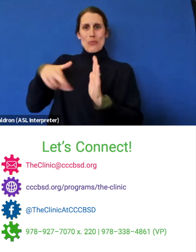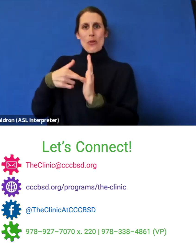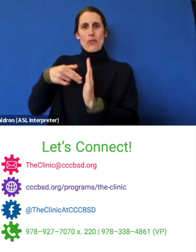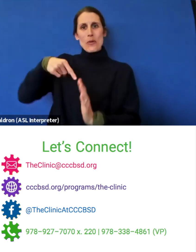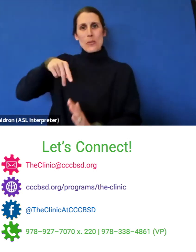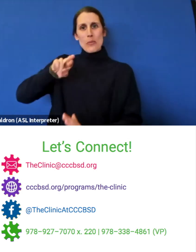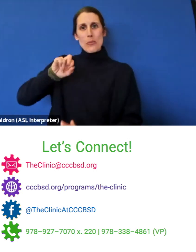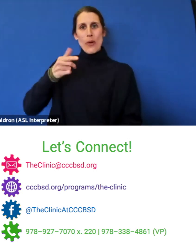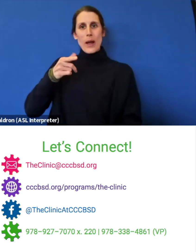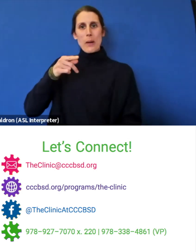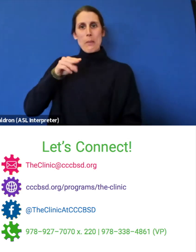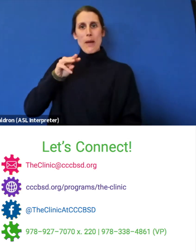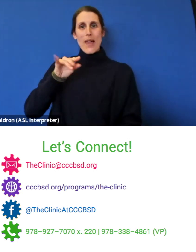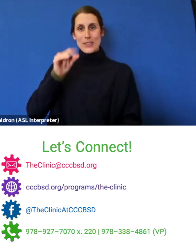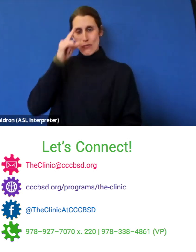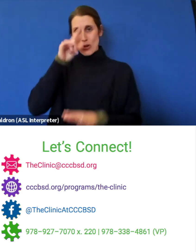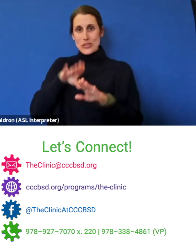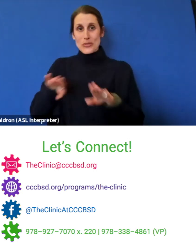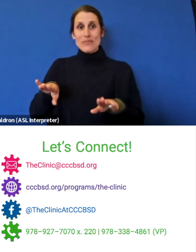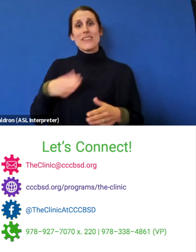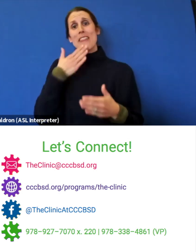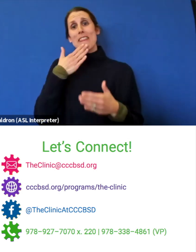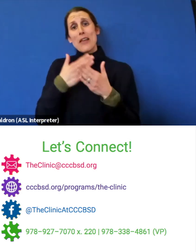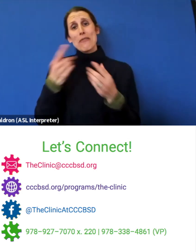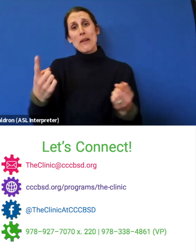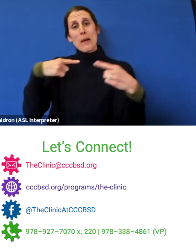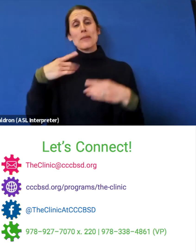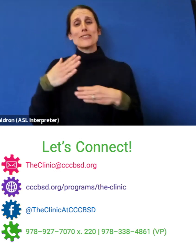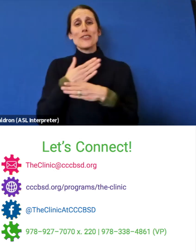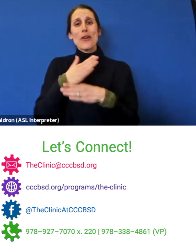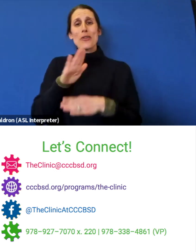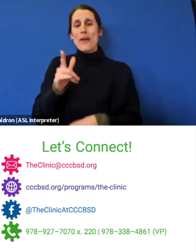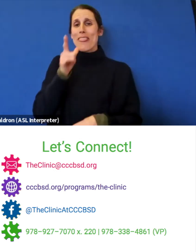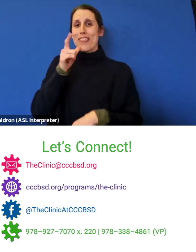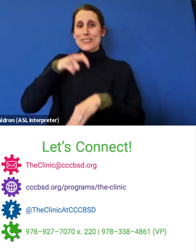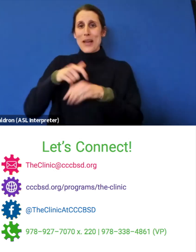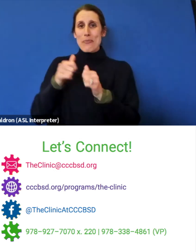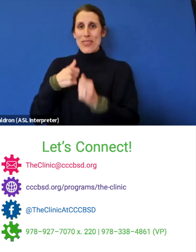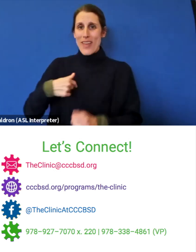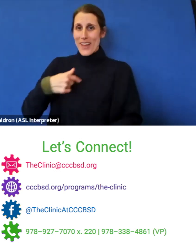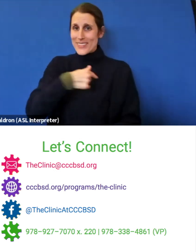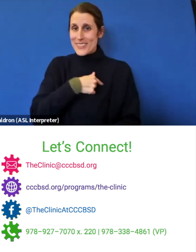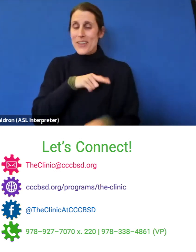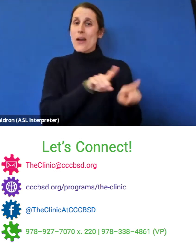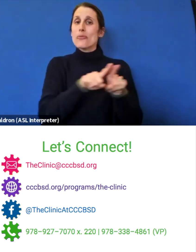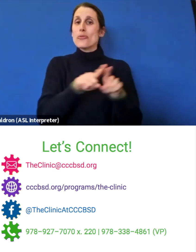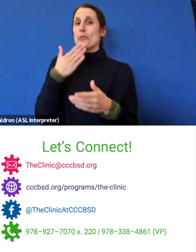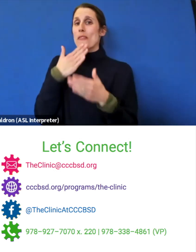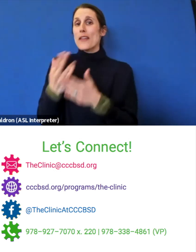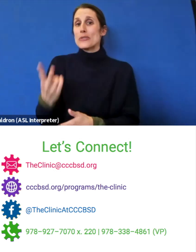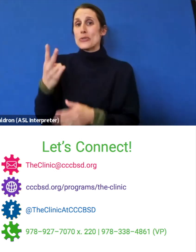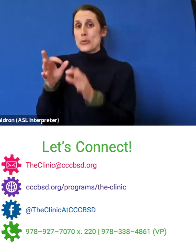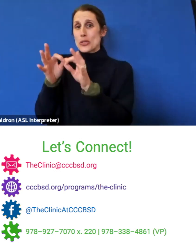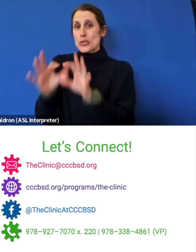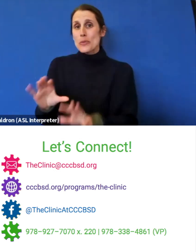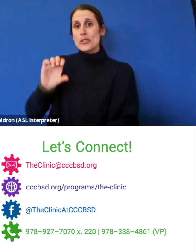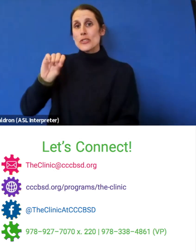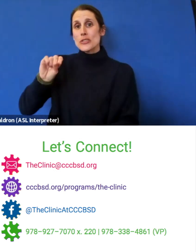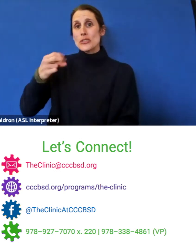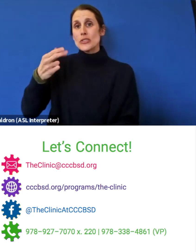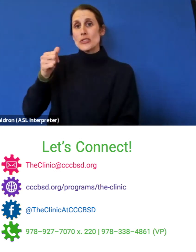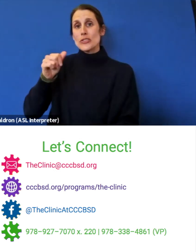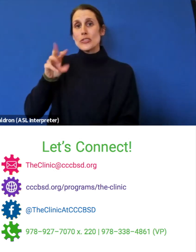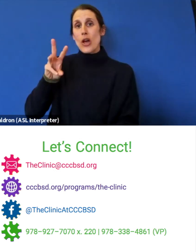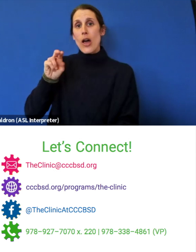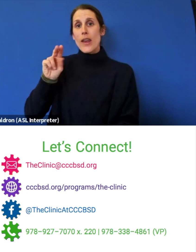coming and sharing your lunchtime with us. Also like to thank Shauna and Jenna, our 2 interpreters today, for providing